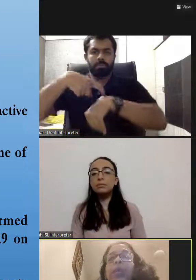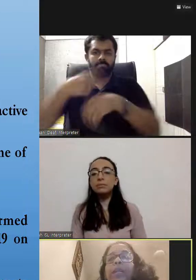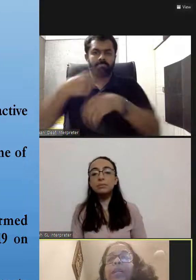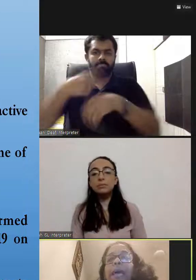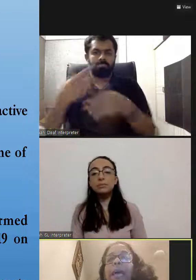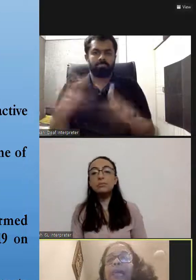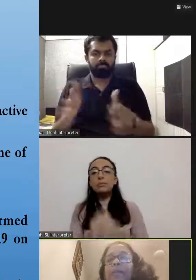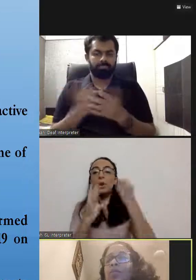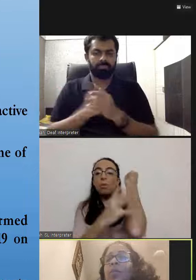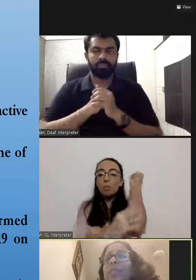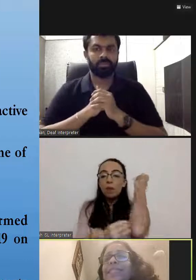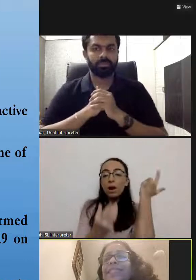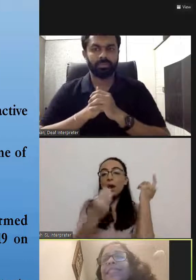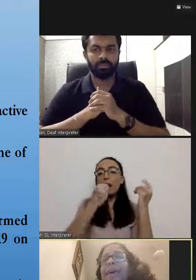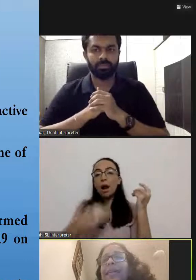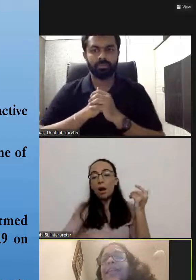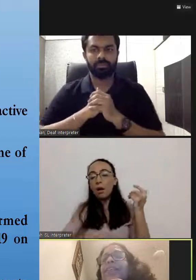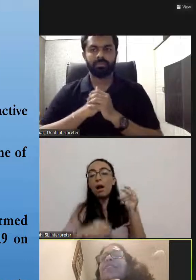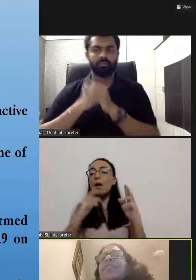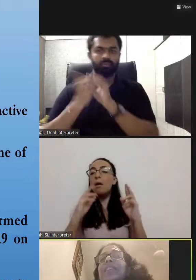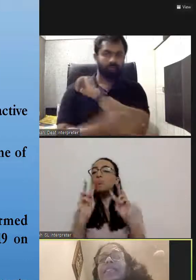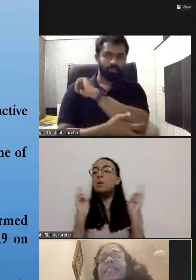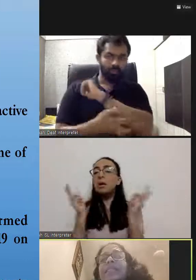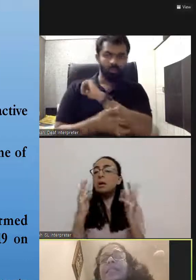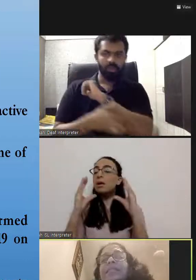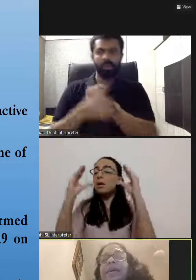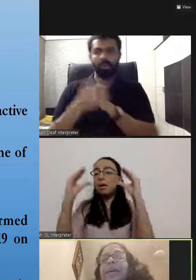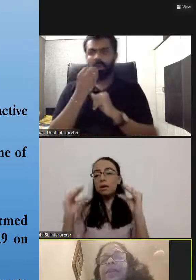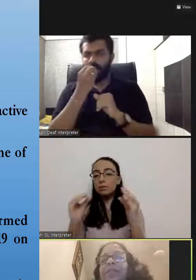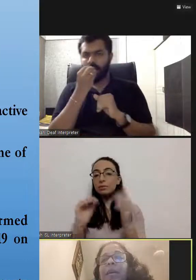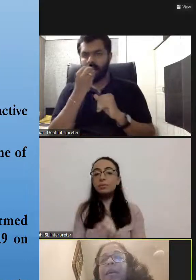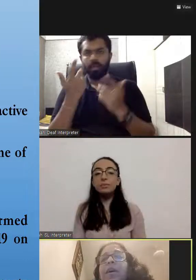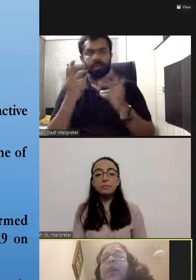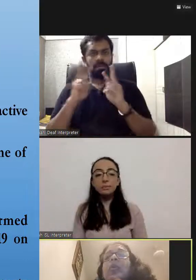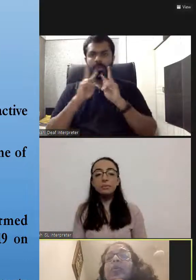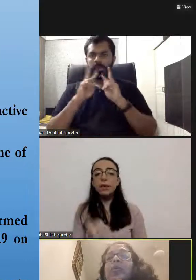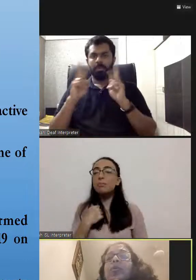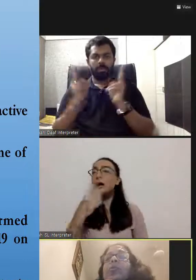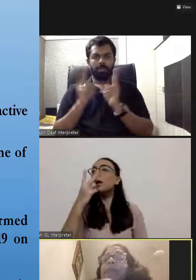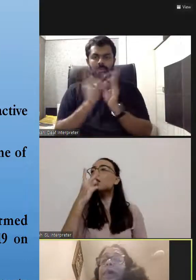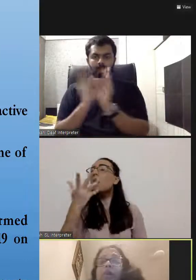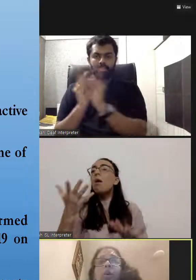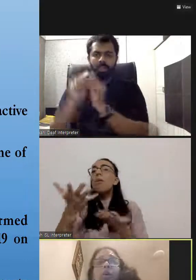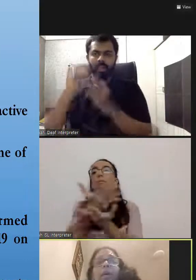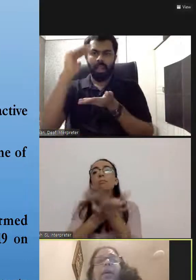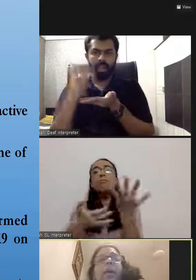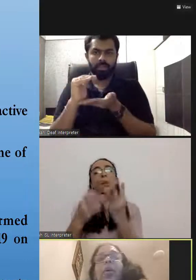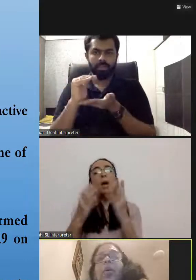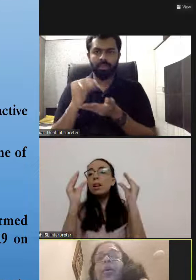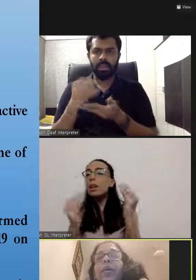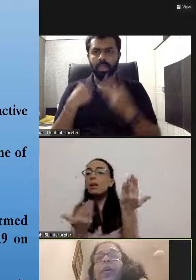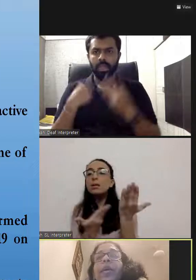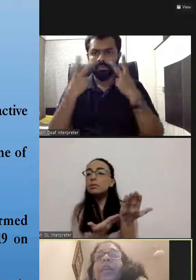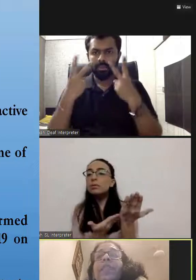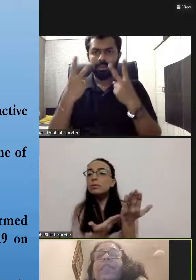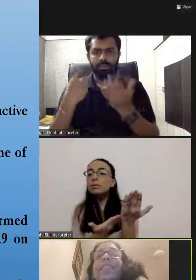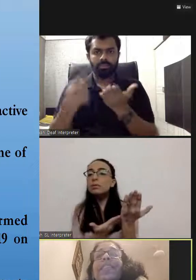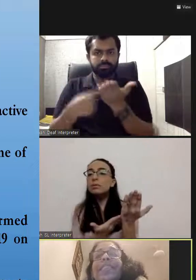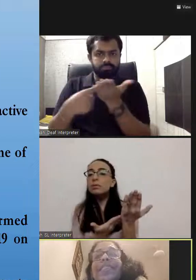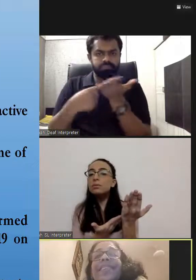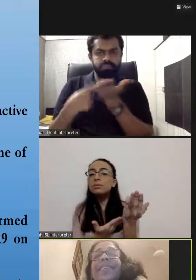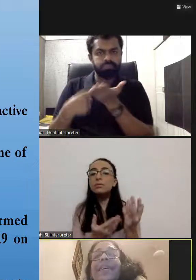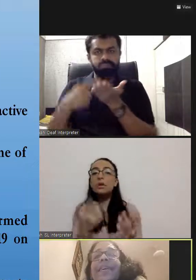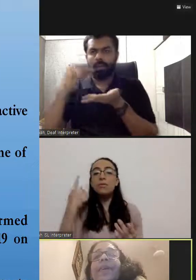on poverty. And so you can see that in the very recent years, there has been no discourse at all on, even